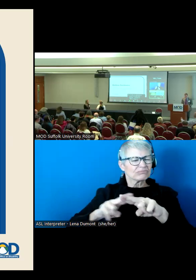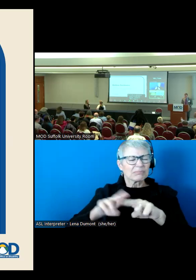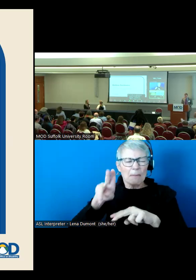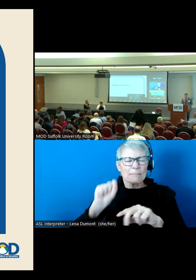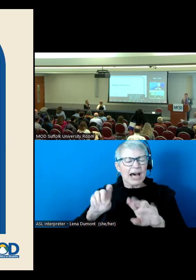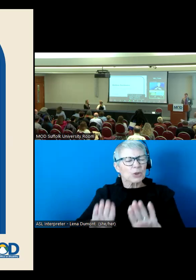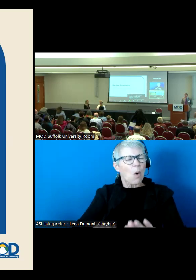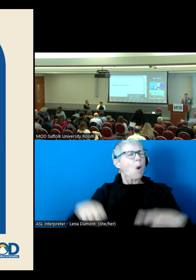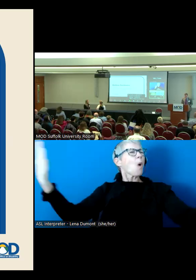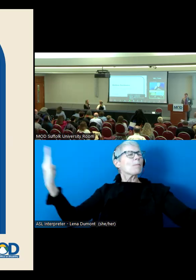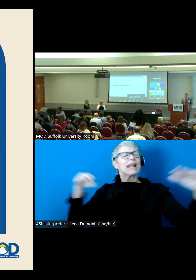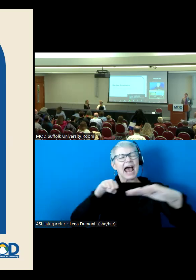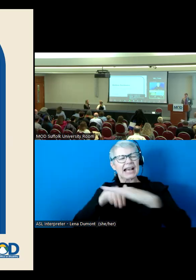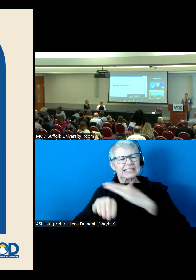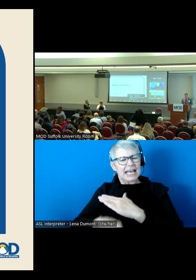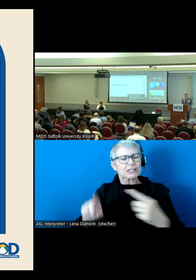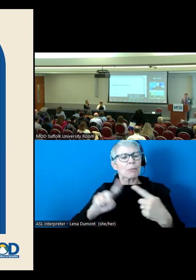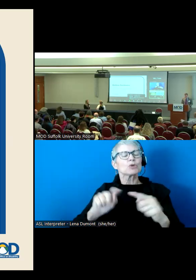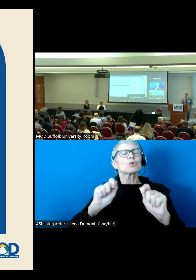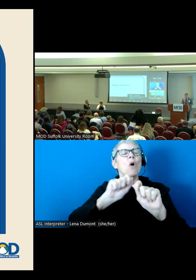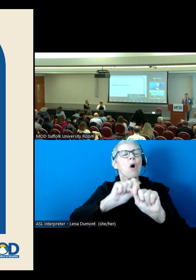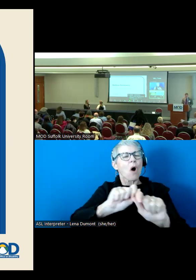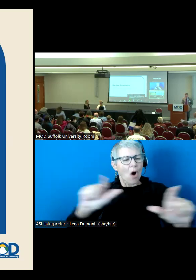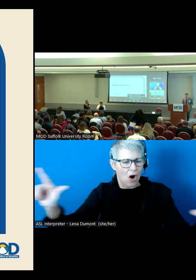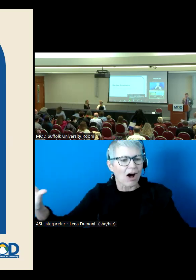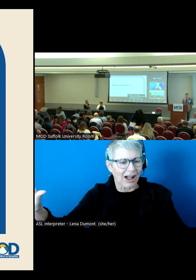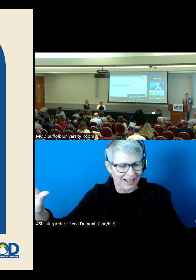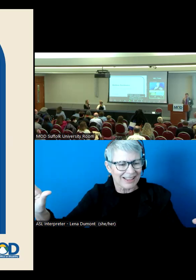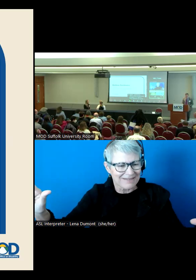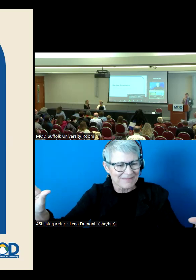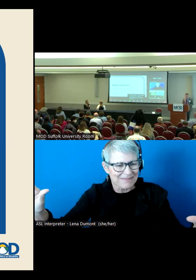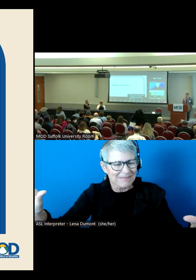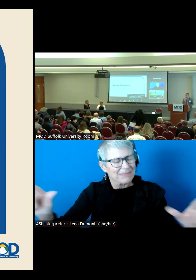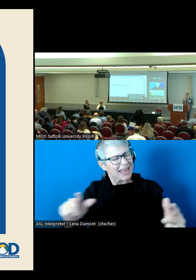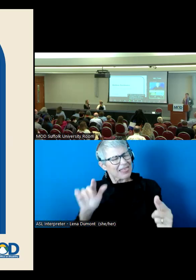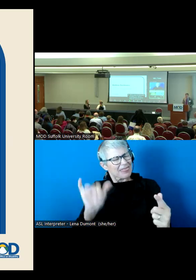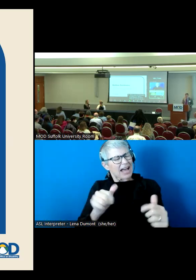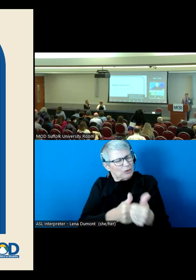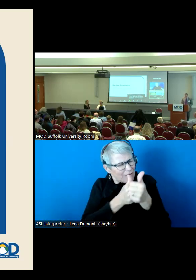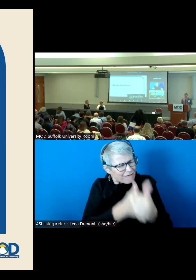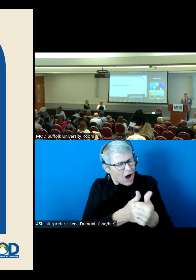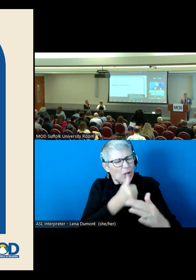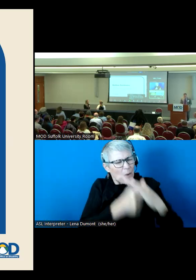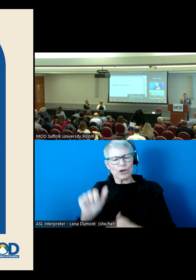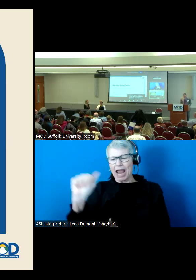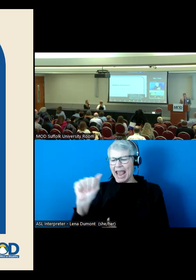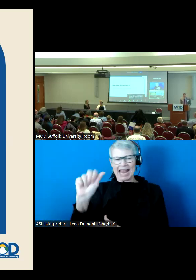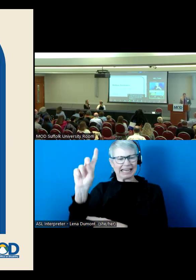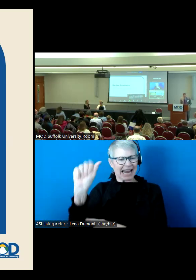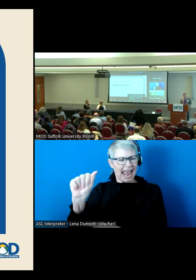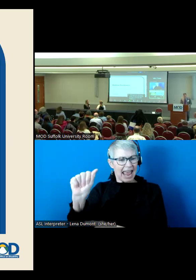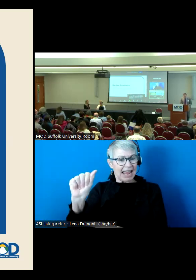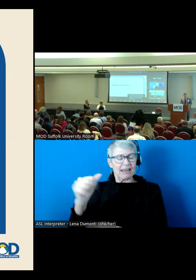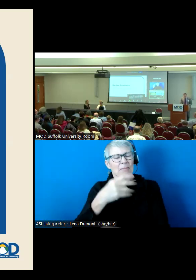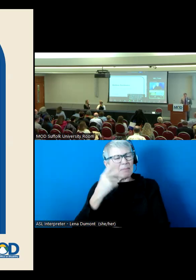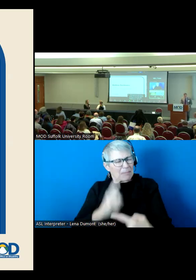and desire to comply not only with the letter, but also the spirit of the Americans with Disabilities Act, with the complete understanding that